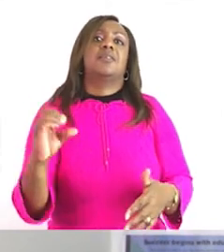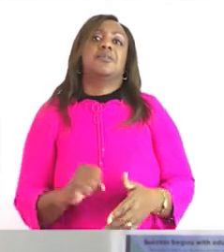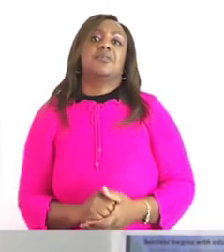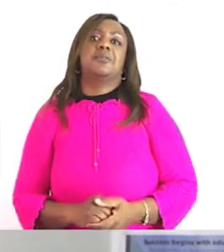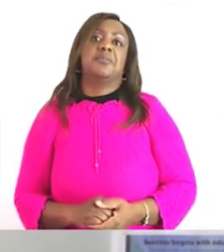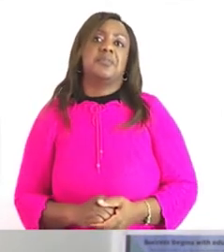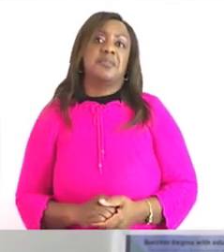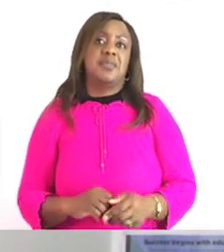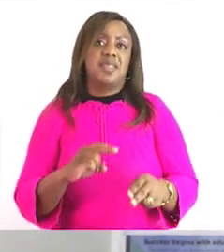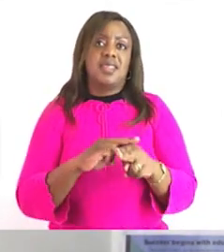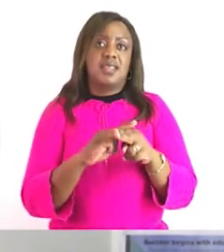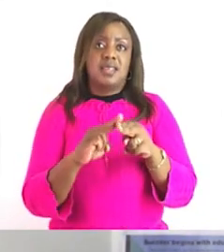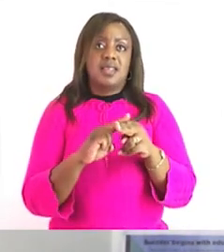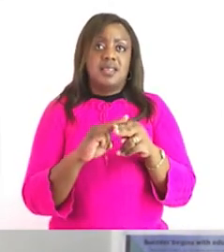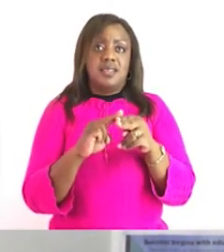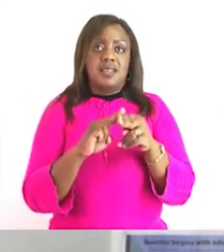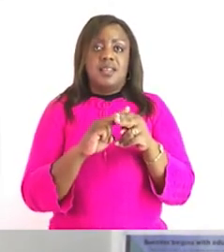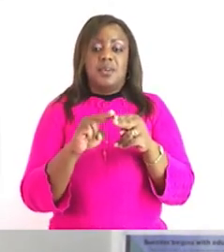seconds.